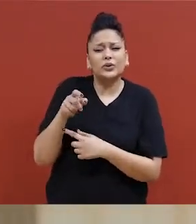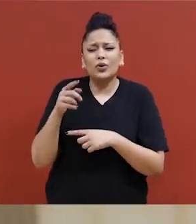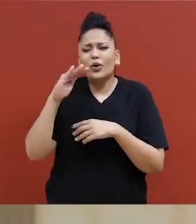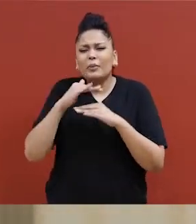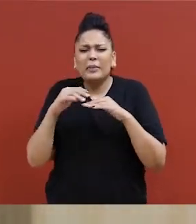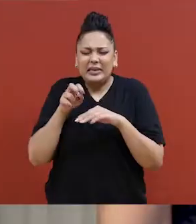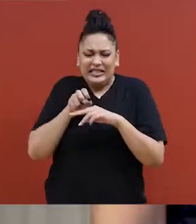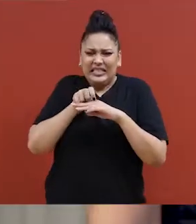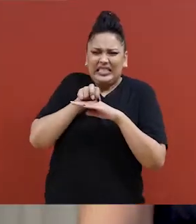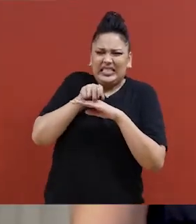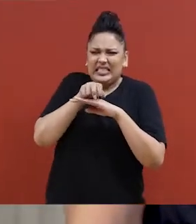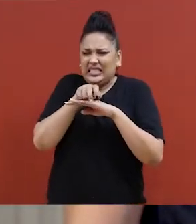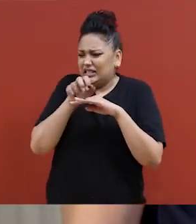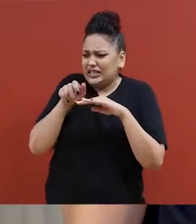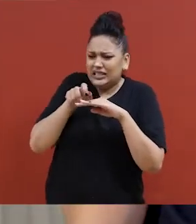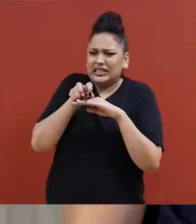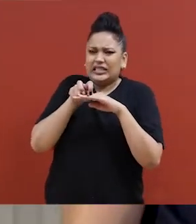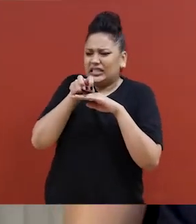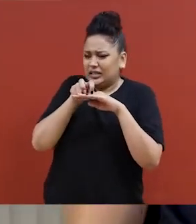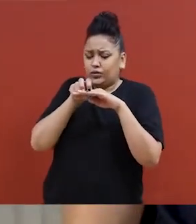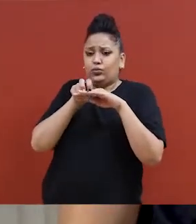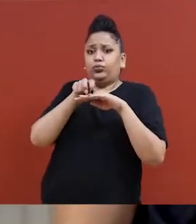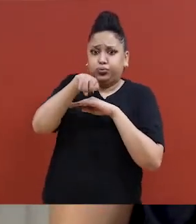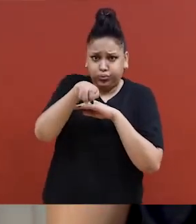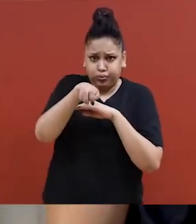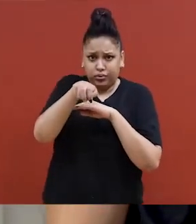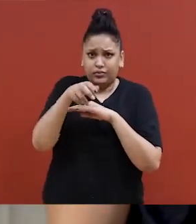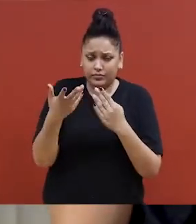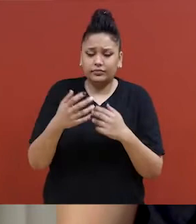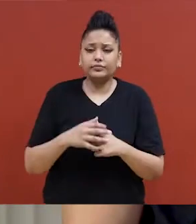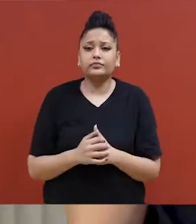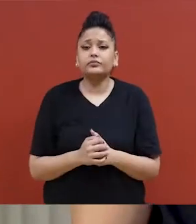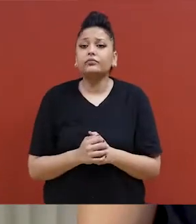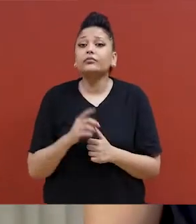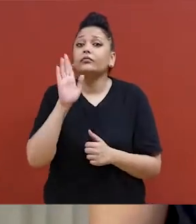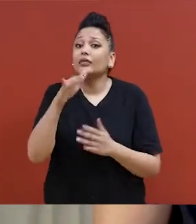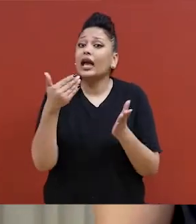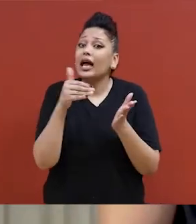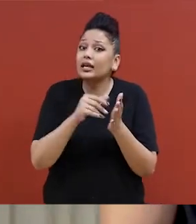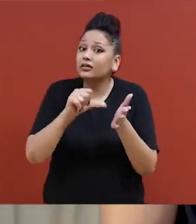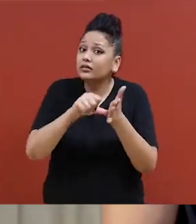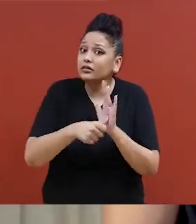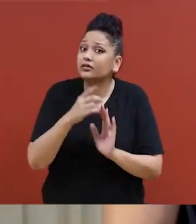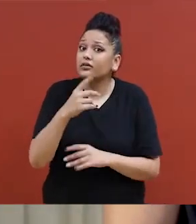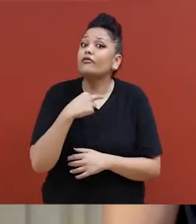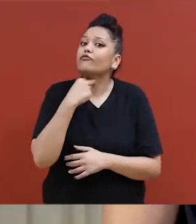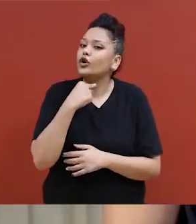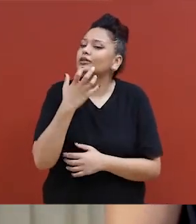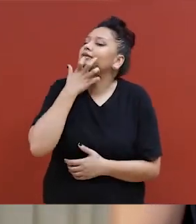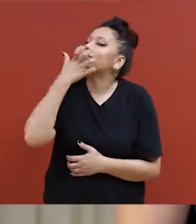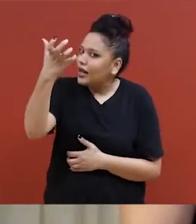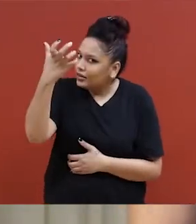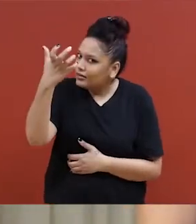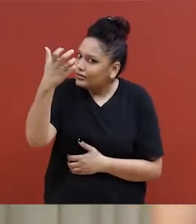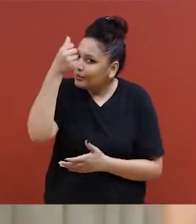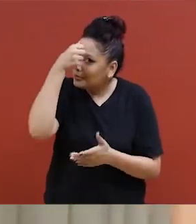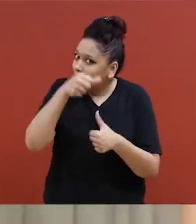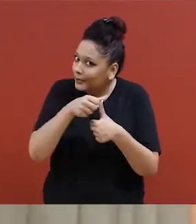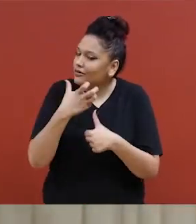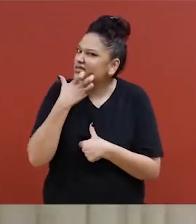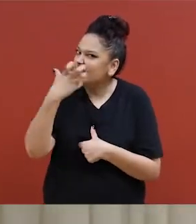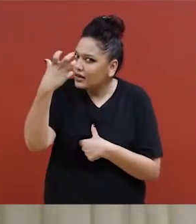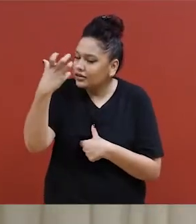foot. Using our voice should never be minimized, should never be